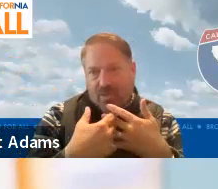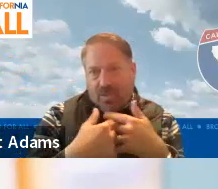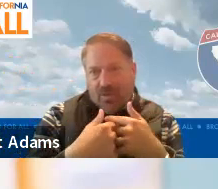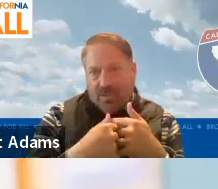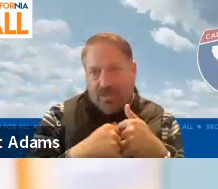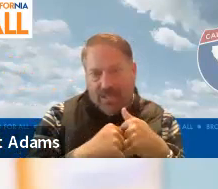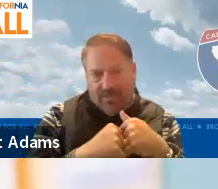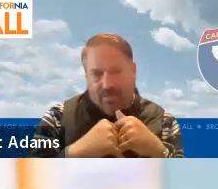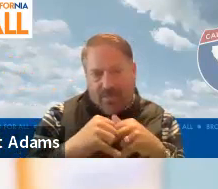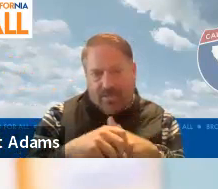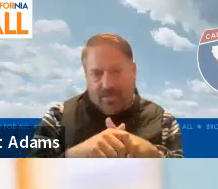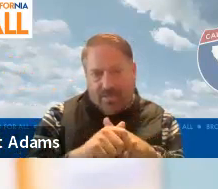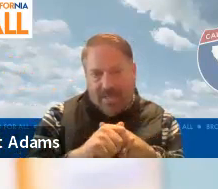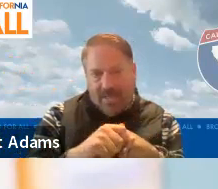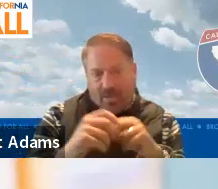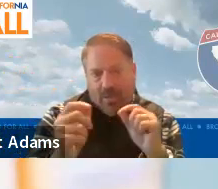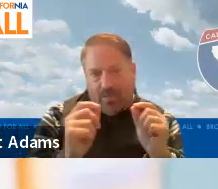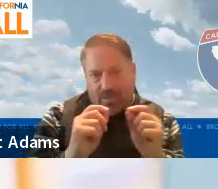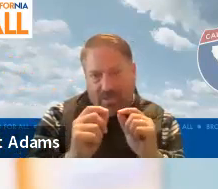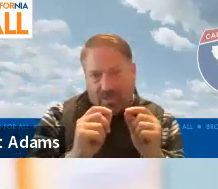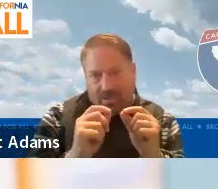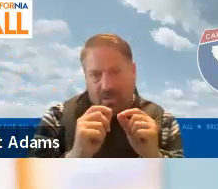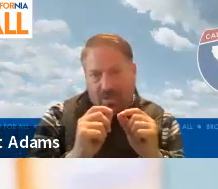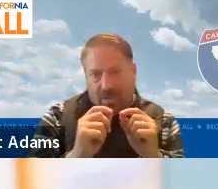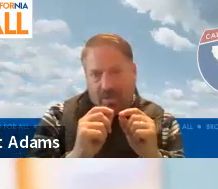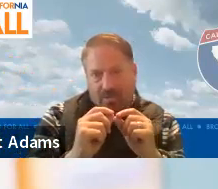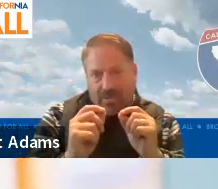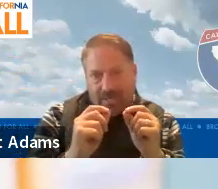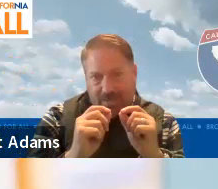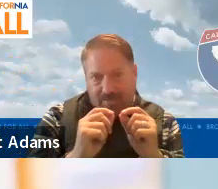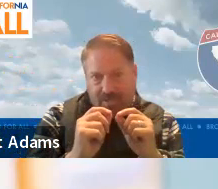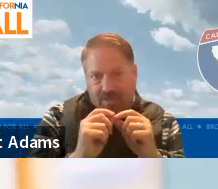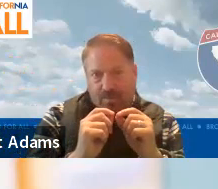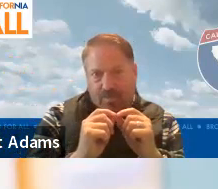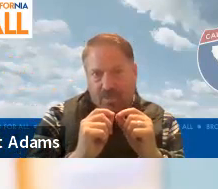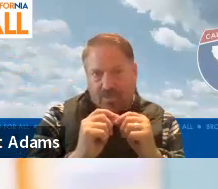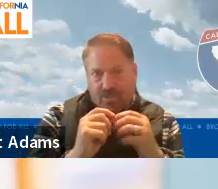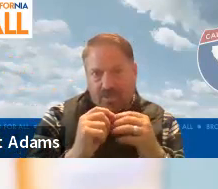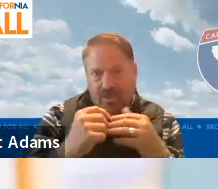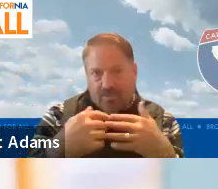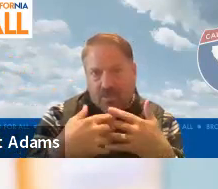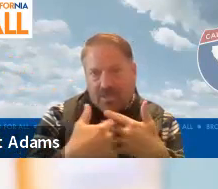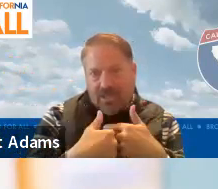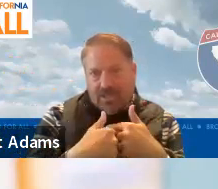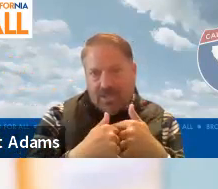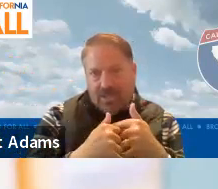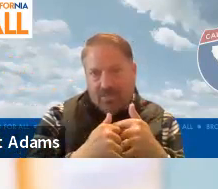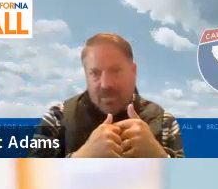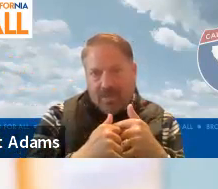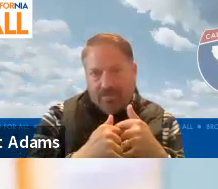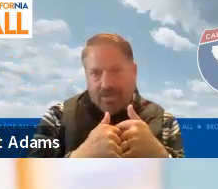And so what we hope to glean from this is like what particular, you know, segments of the covered populations most